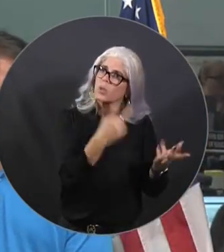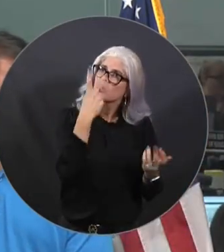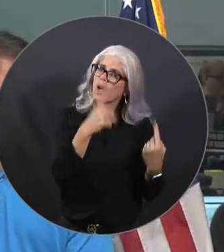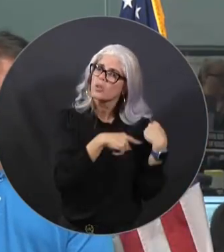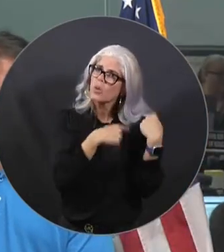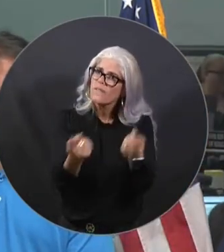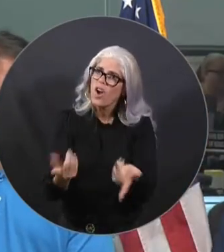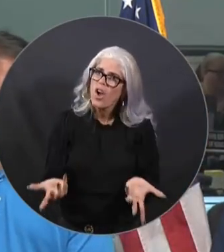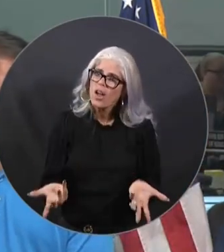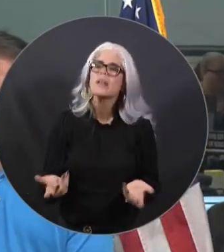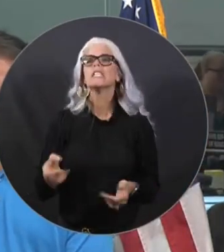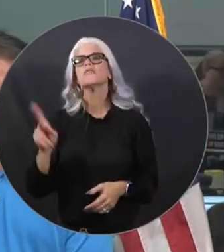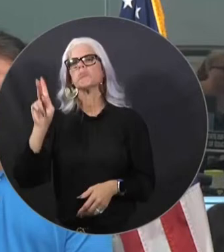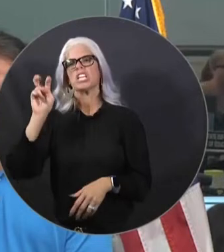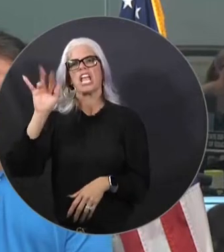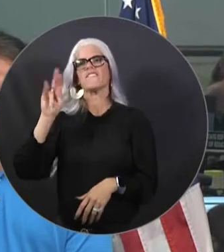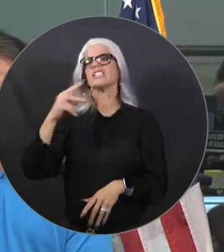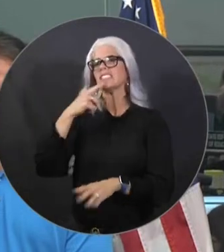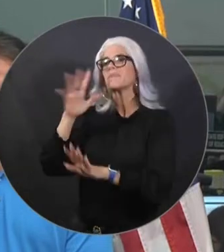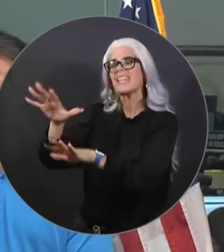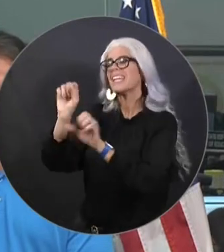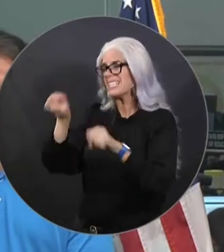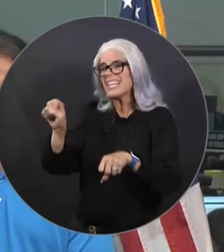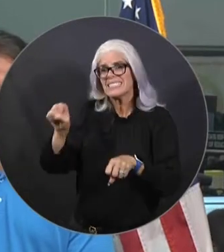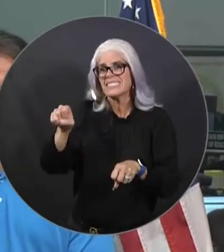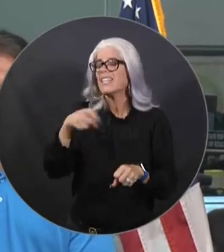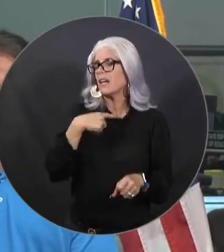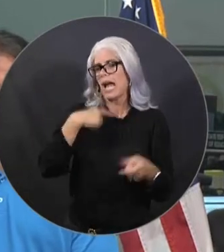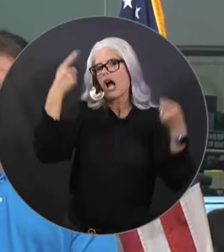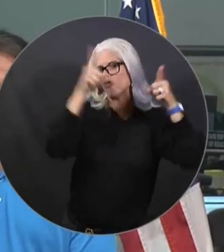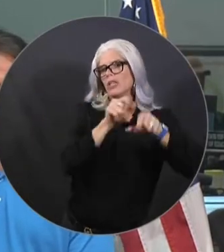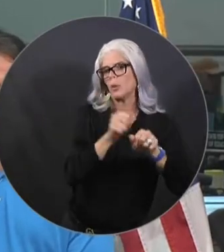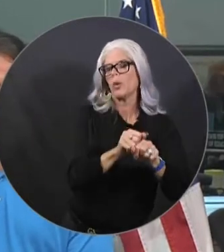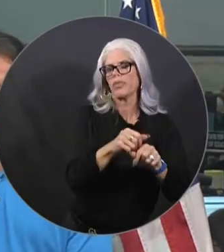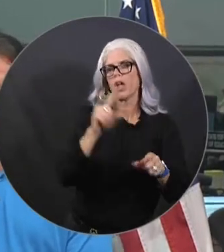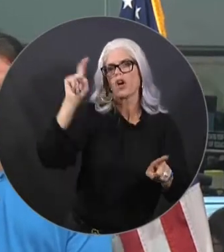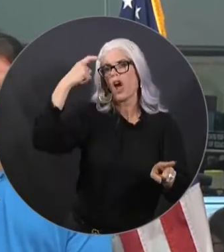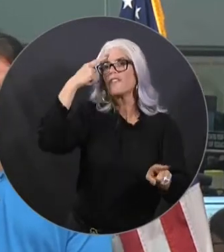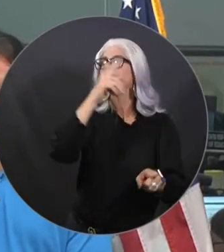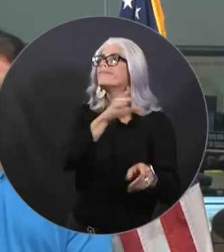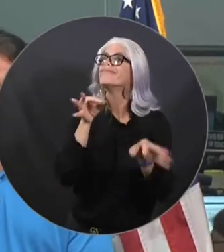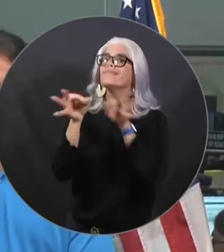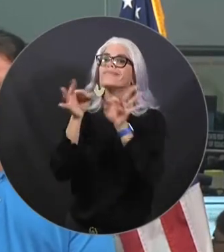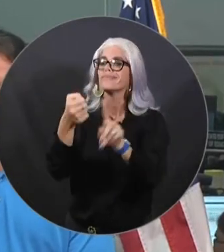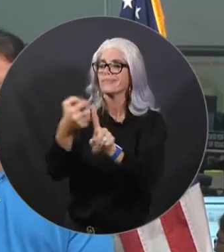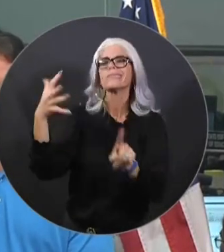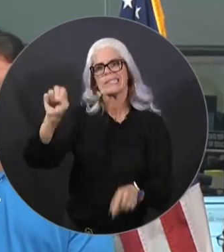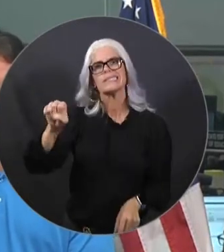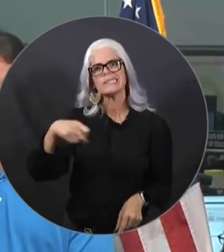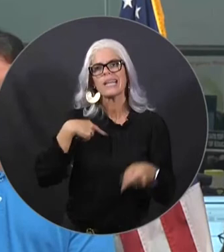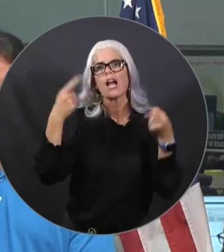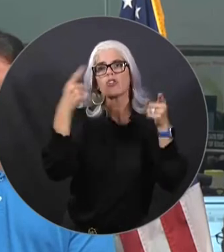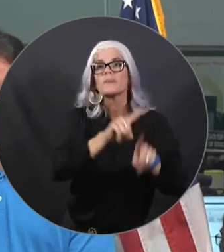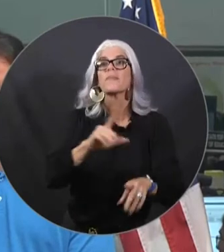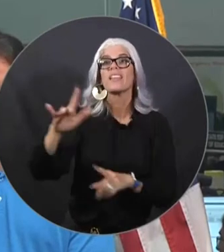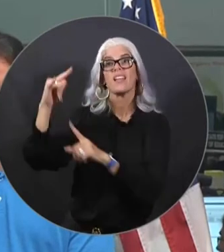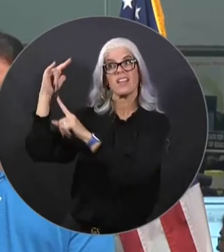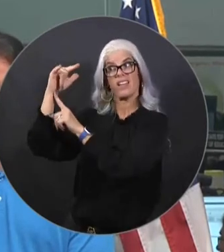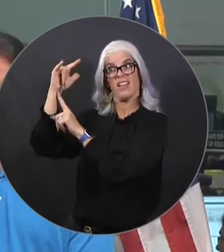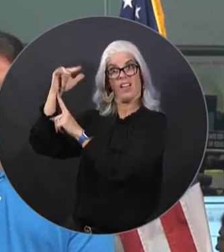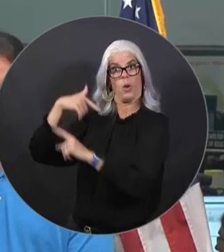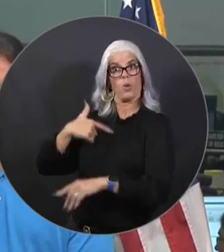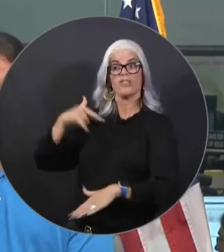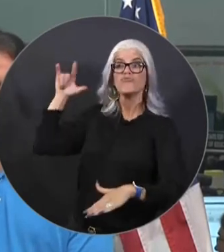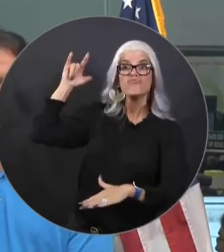So I agree with the governor wholeheartedly on the damage assessment so far. You know, and again, this is aerial damage assessment, flying into the area, flying